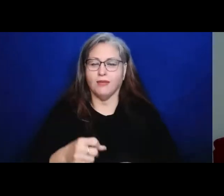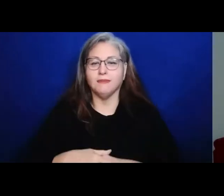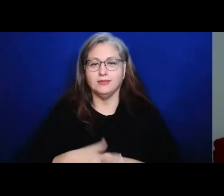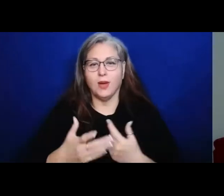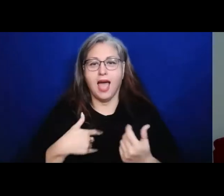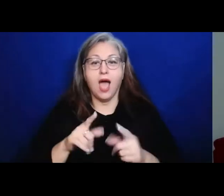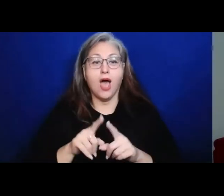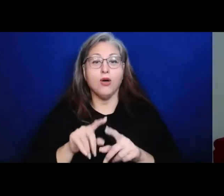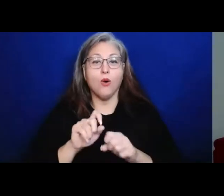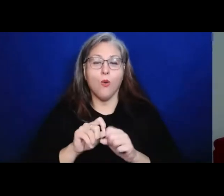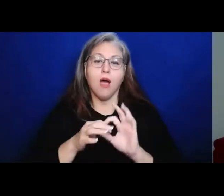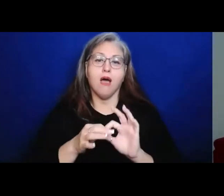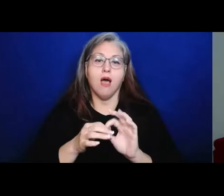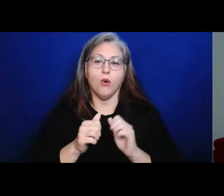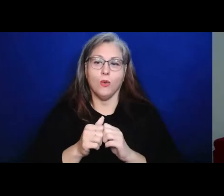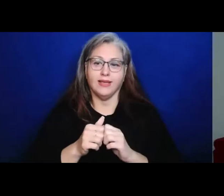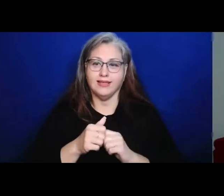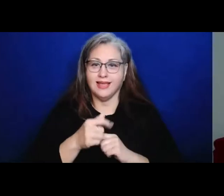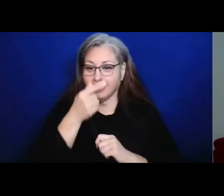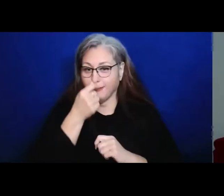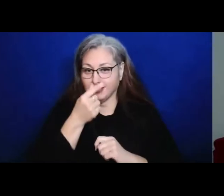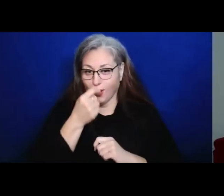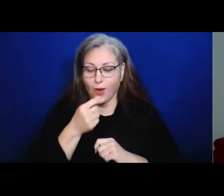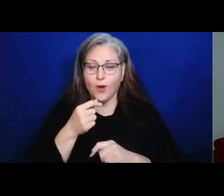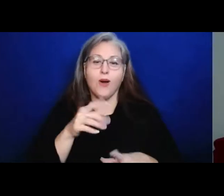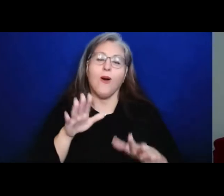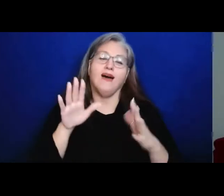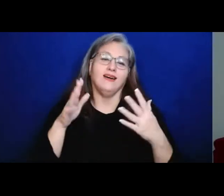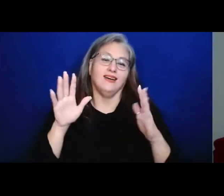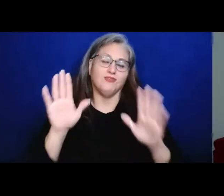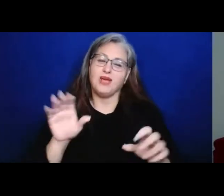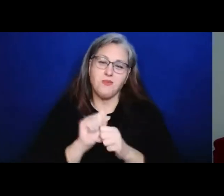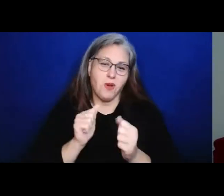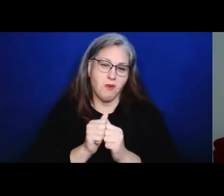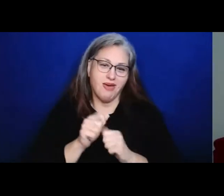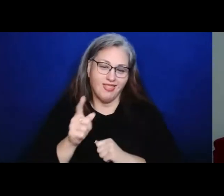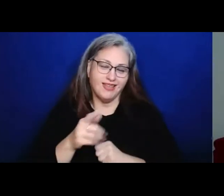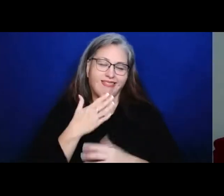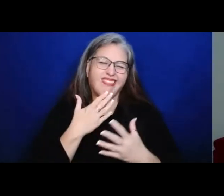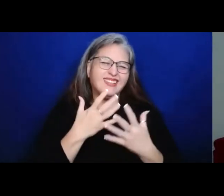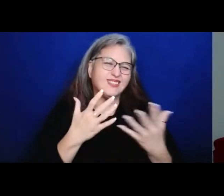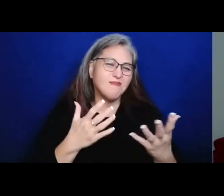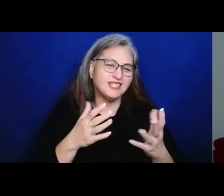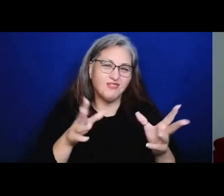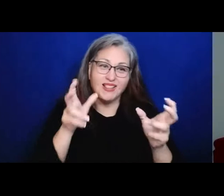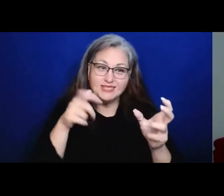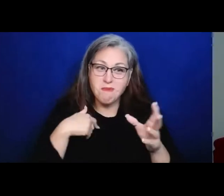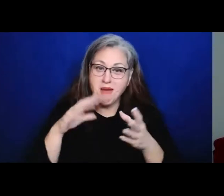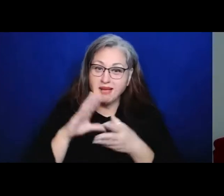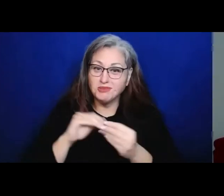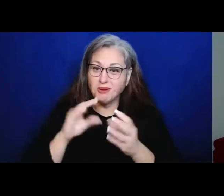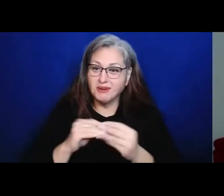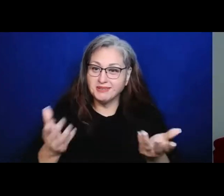I also work a lot with Tepiso, and it's fantastic to work with her. Thank you so much for listening to my journey.